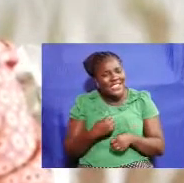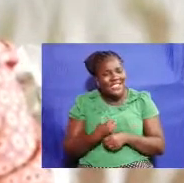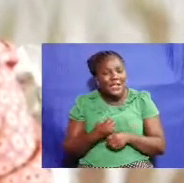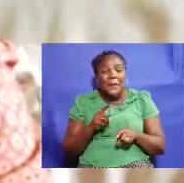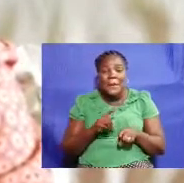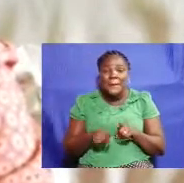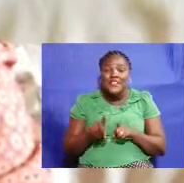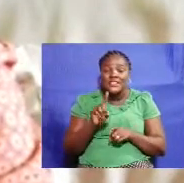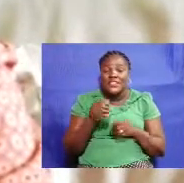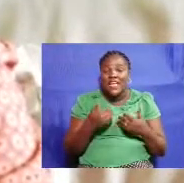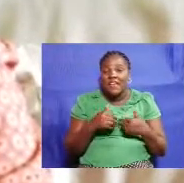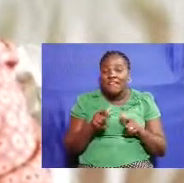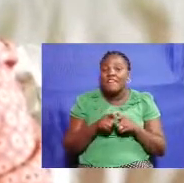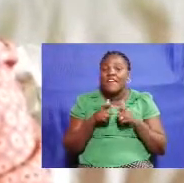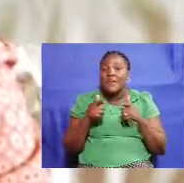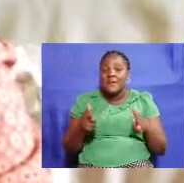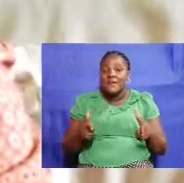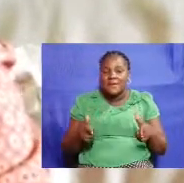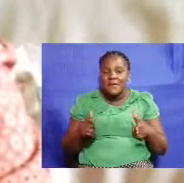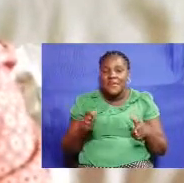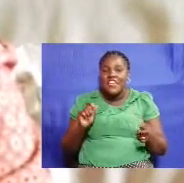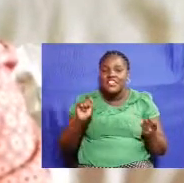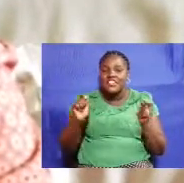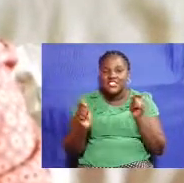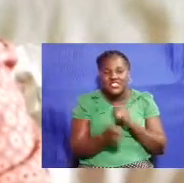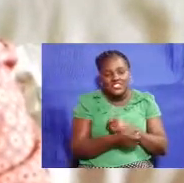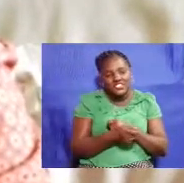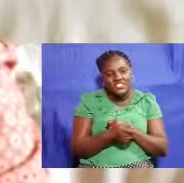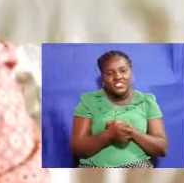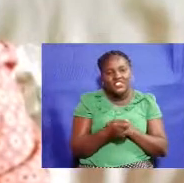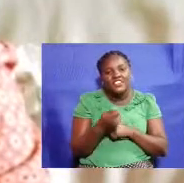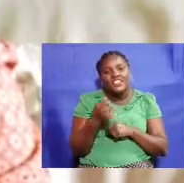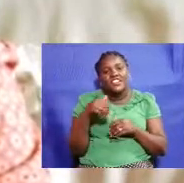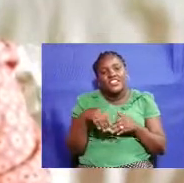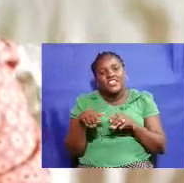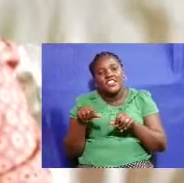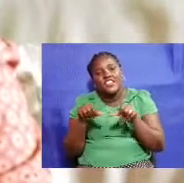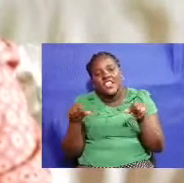impact on the areas of disability.